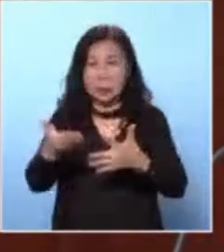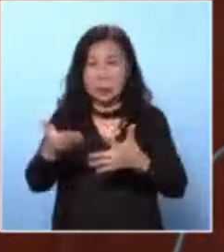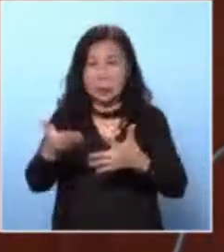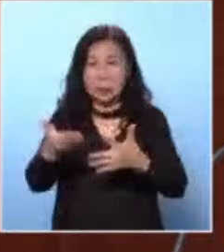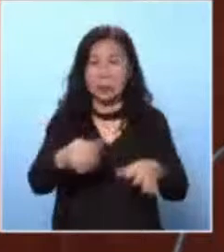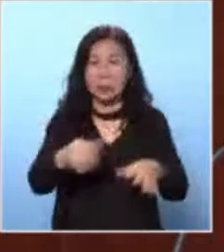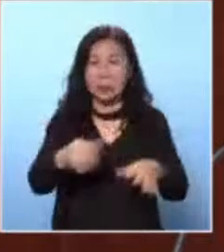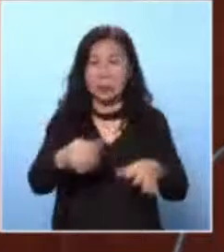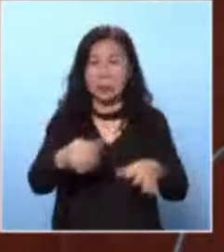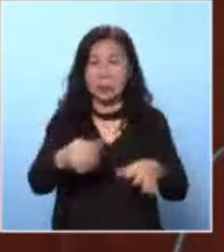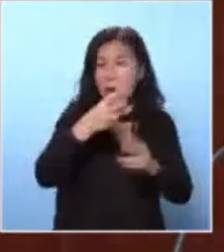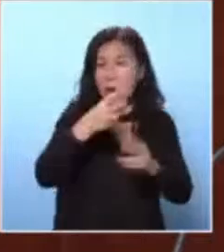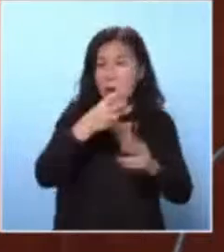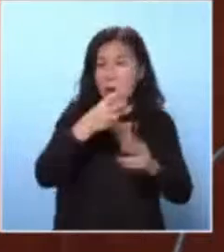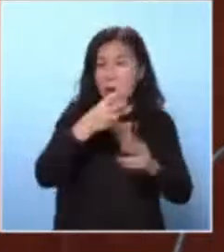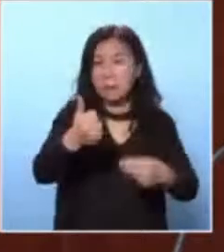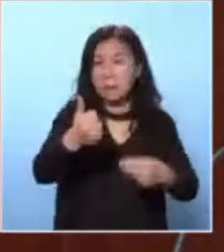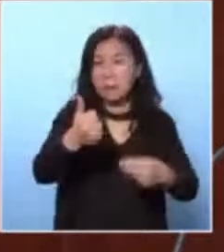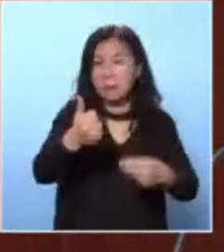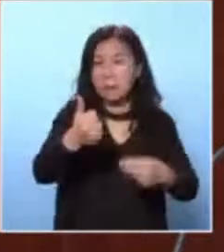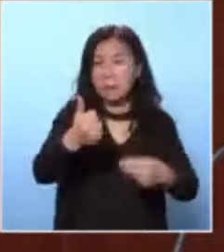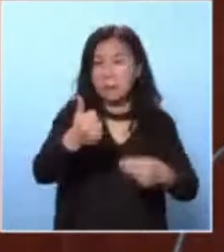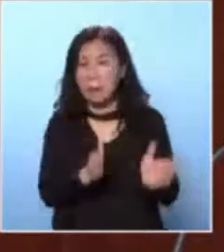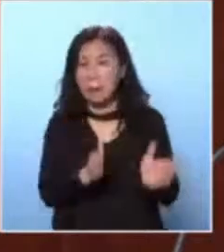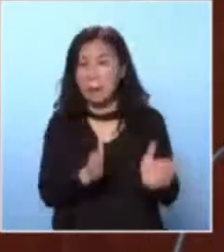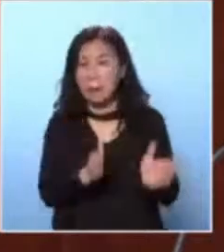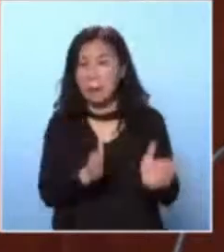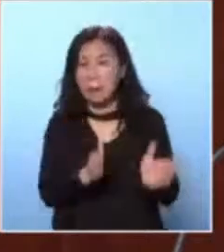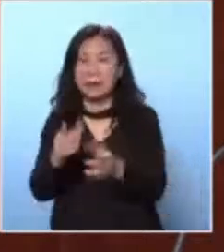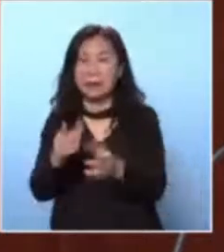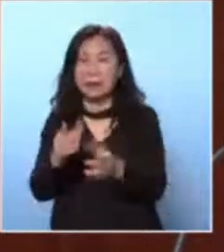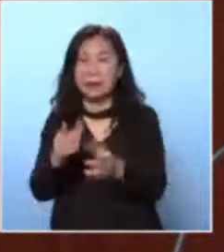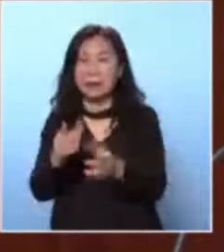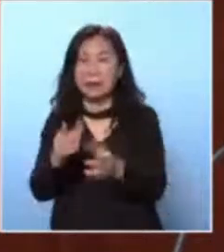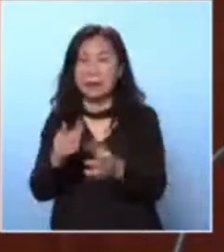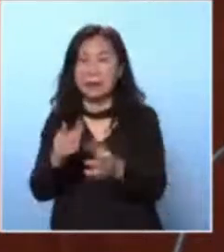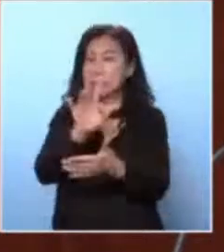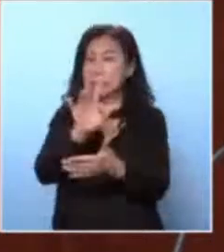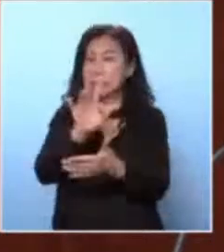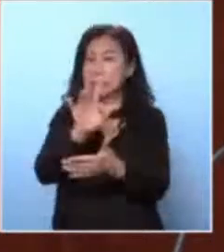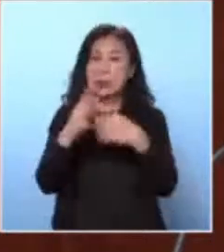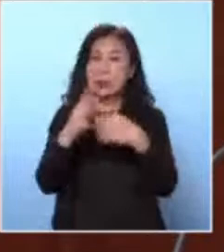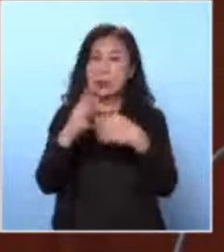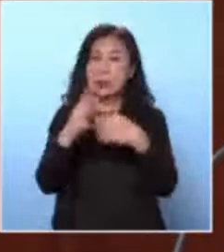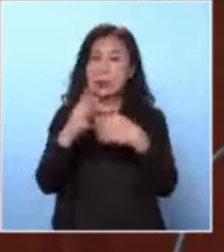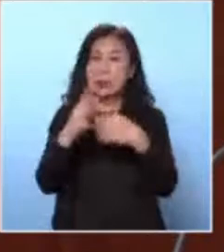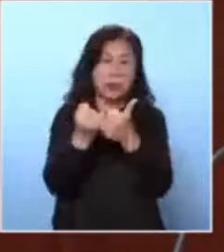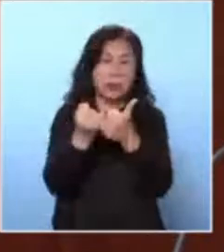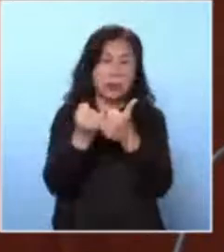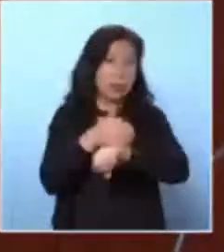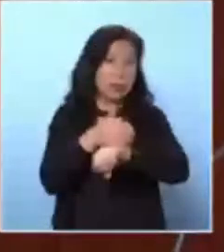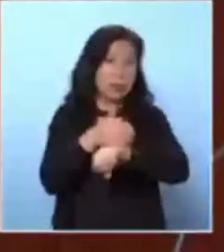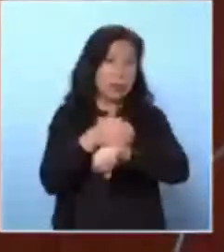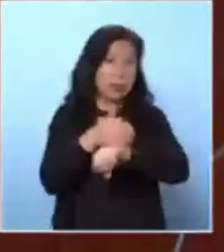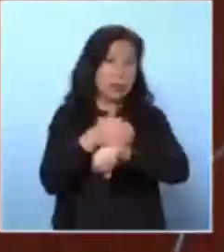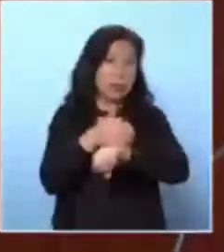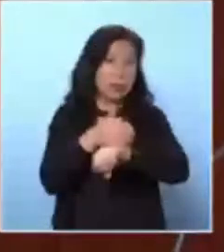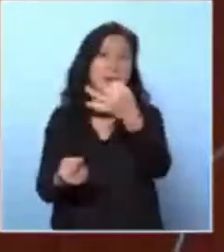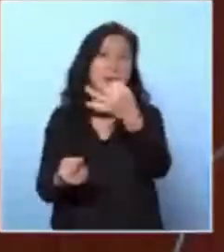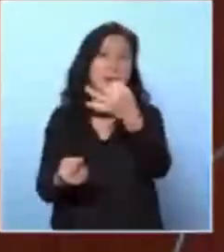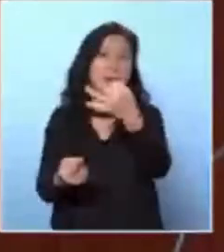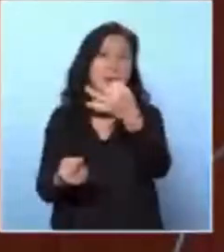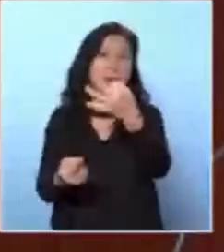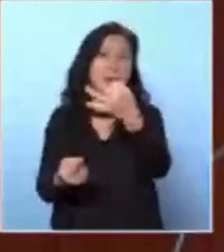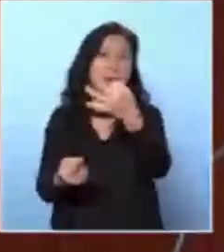after graduation. The arrangement will be implemented on a trial basis for 2 years, during which more than